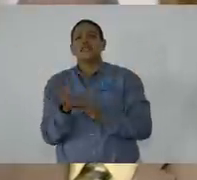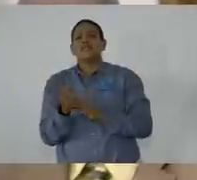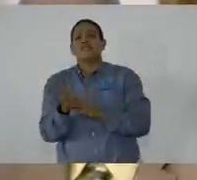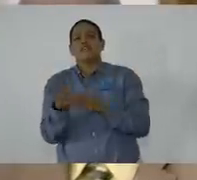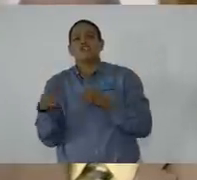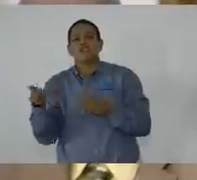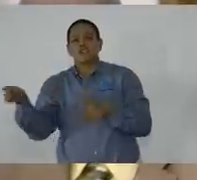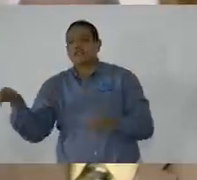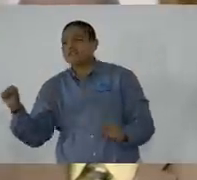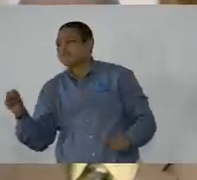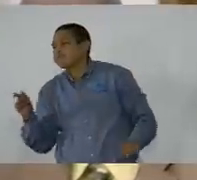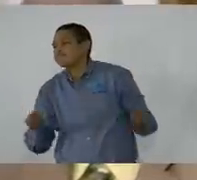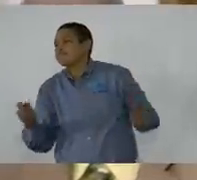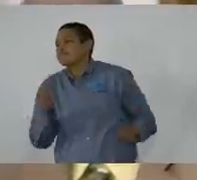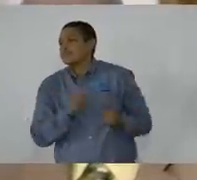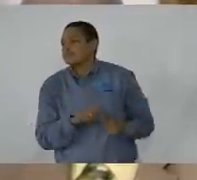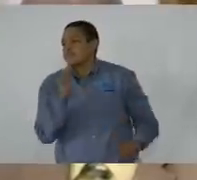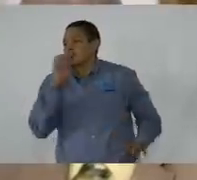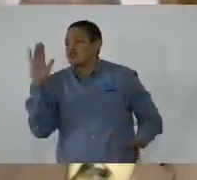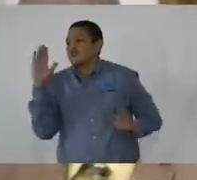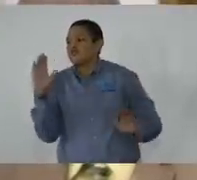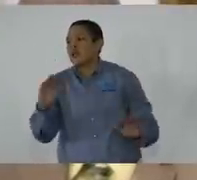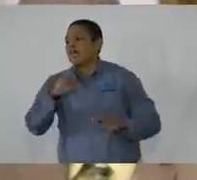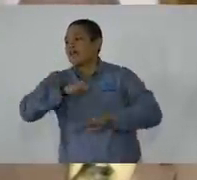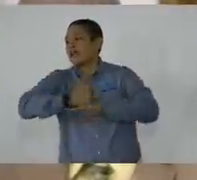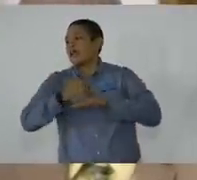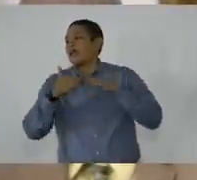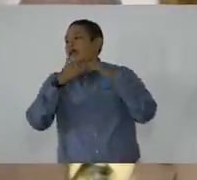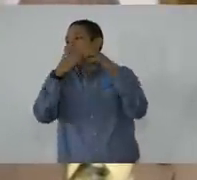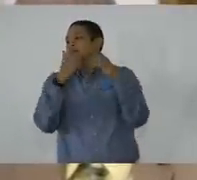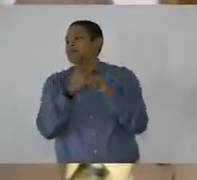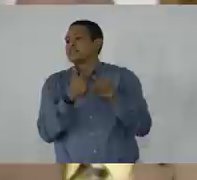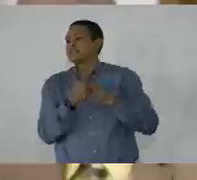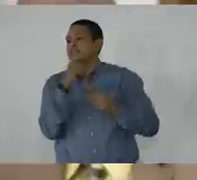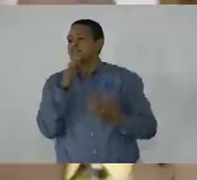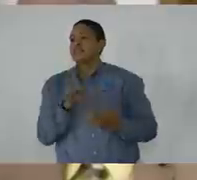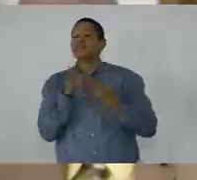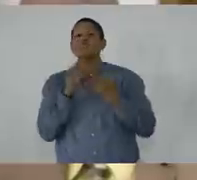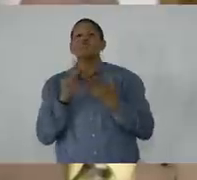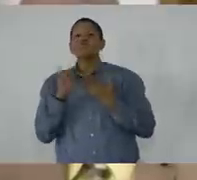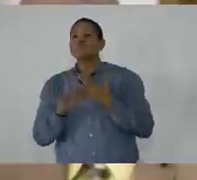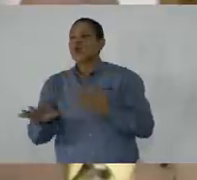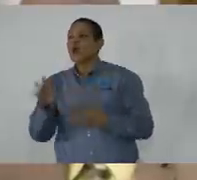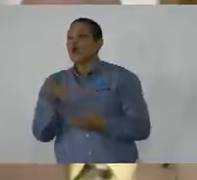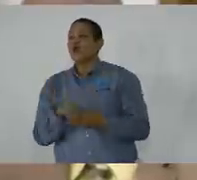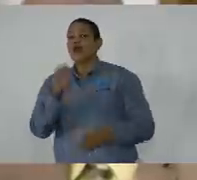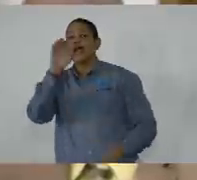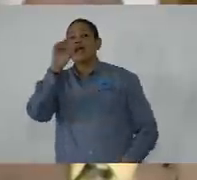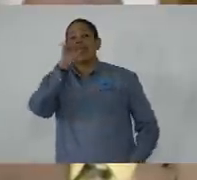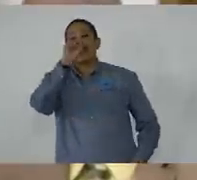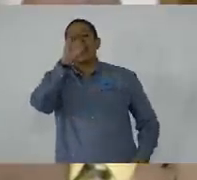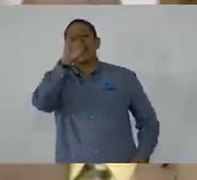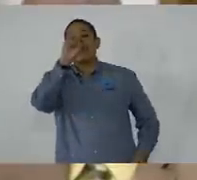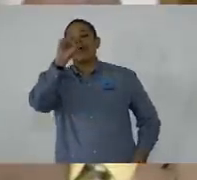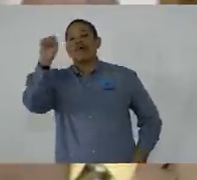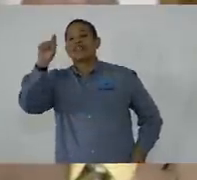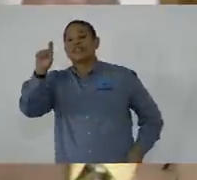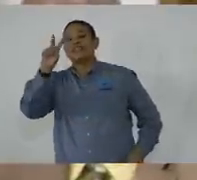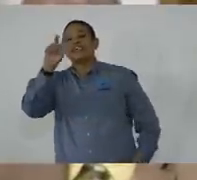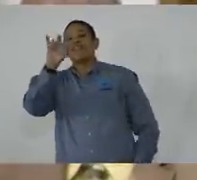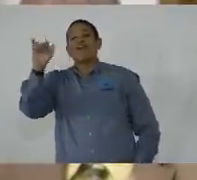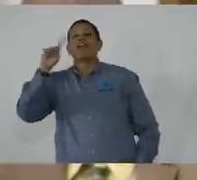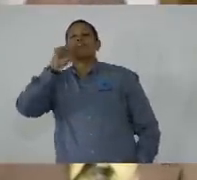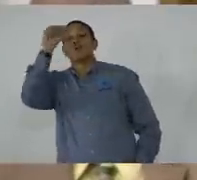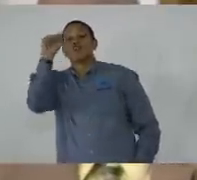sector, as well as driving the implementation of special projects to include the Essex Valley and Southern Plains